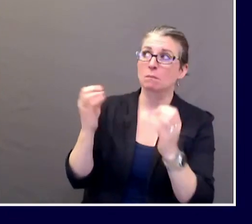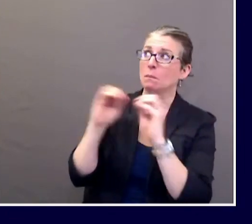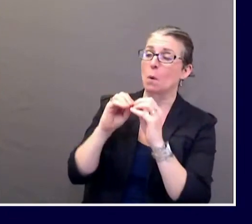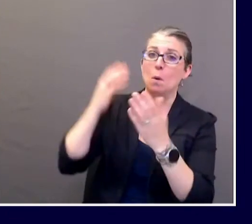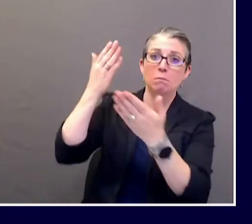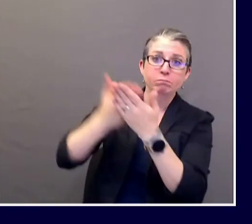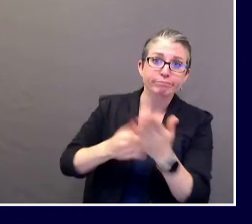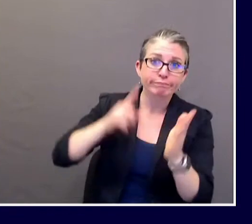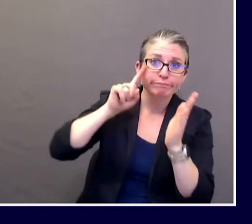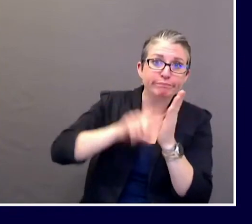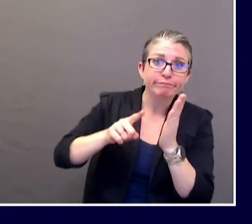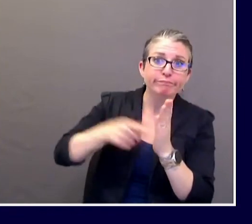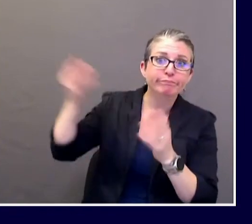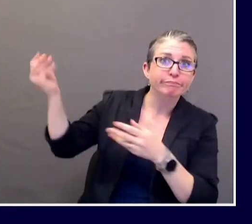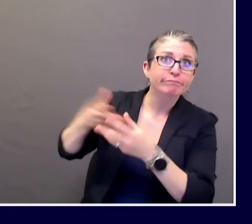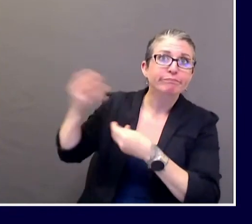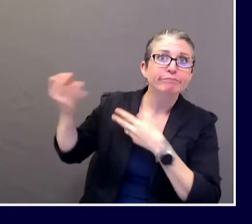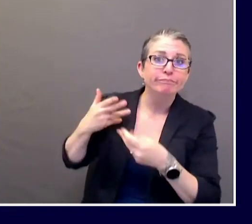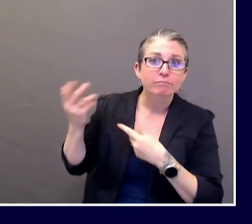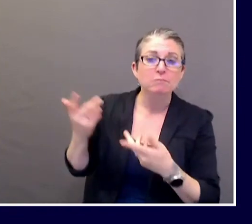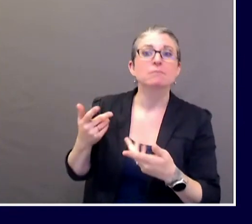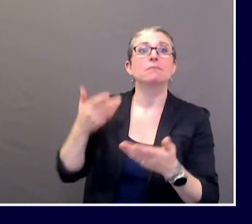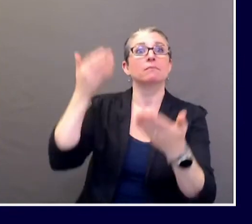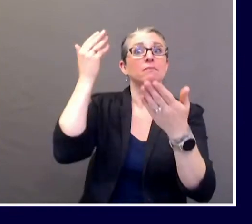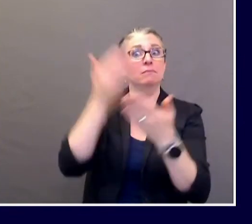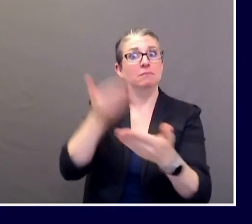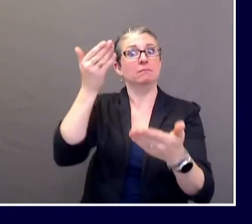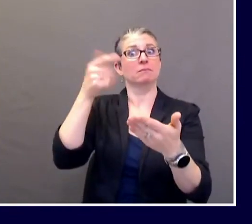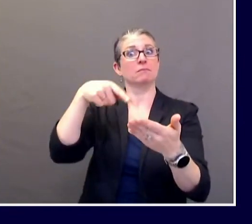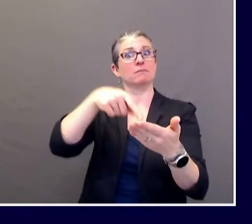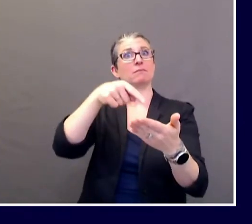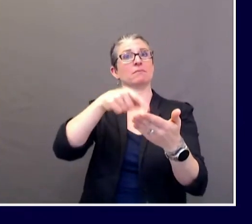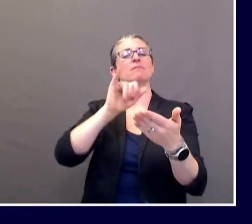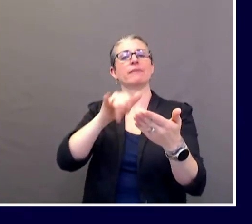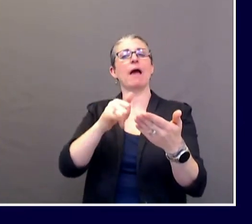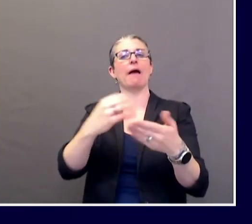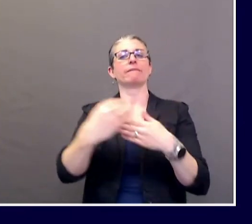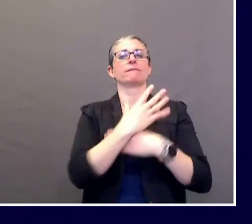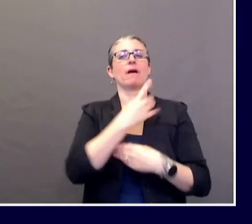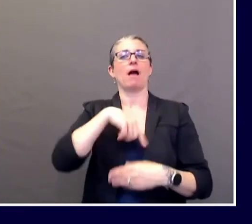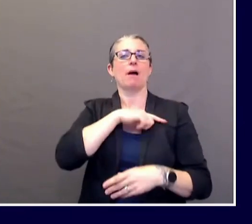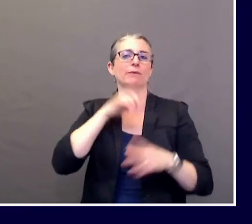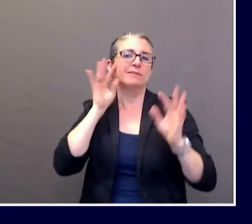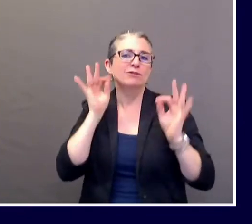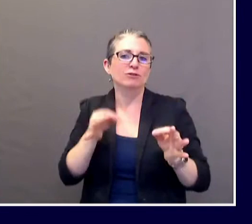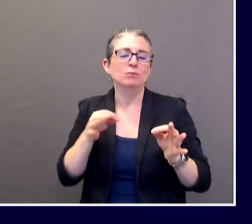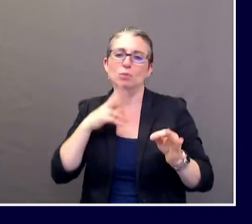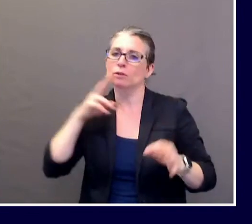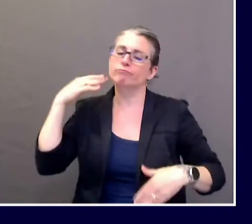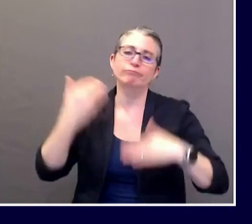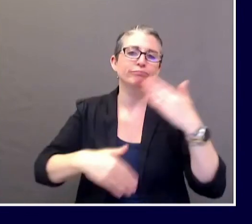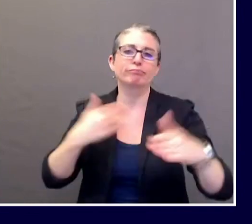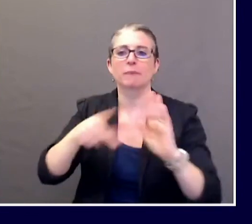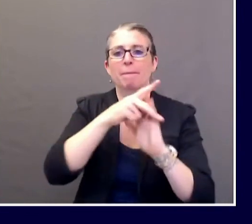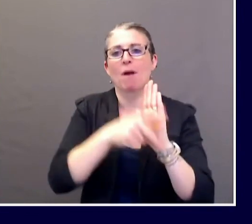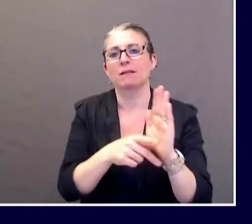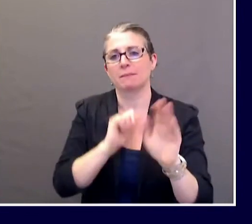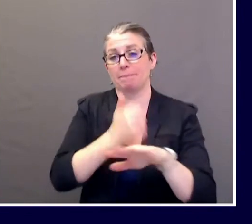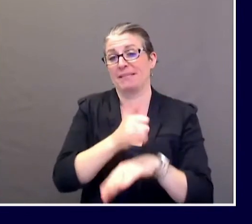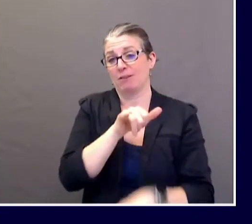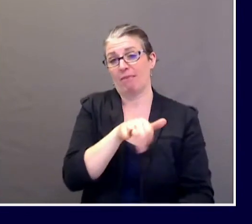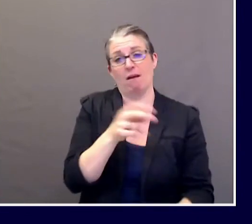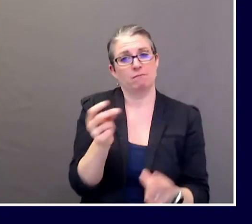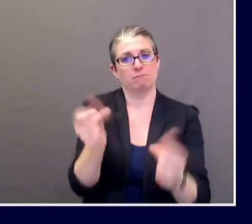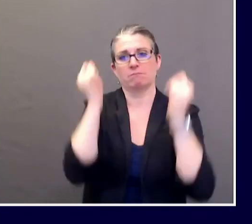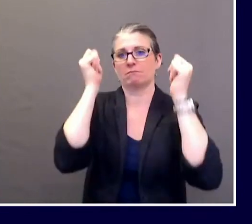modify one of our public health protocols, we will take that step and we will do it quickly like we did today. So our approach to date has been to try to